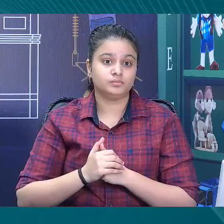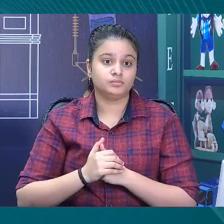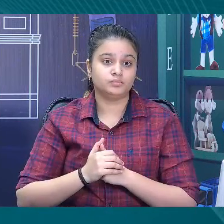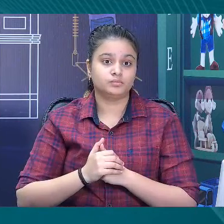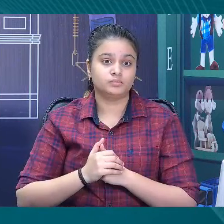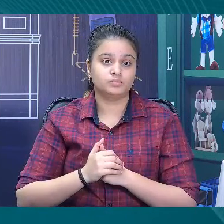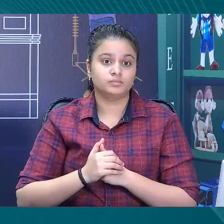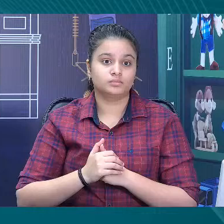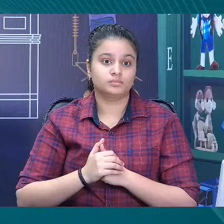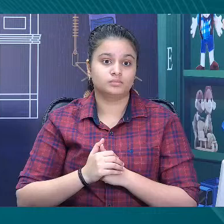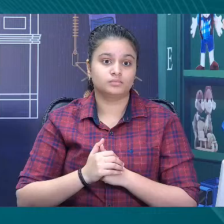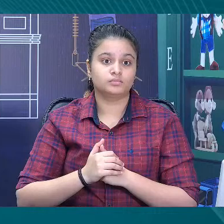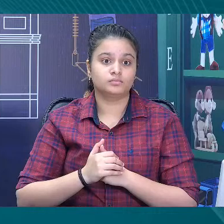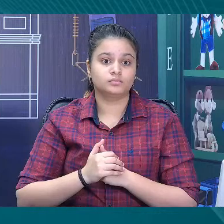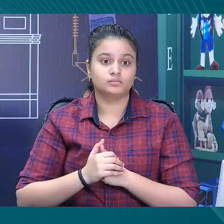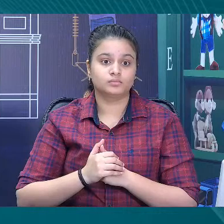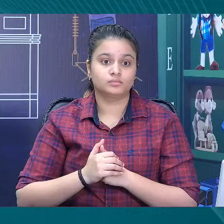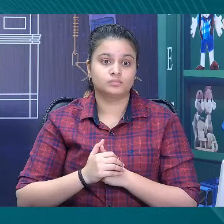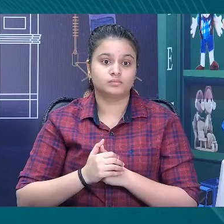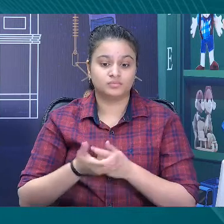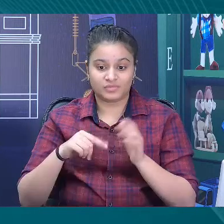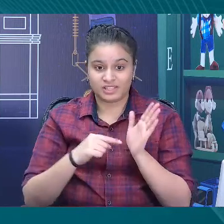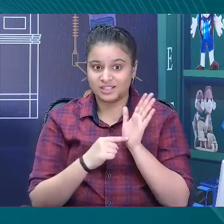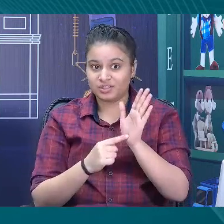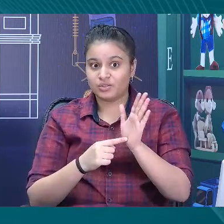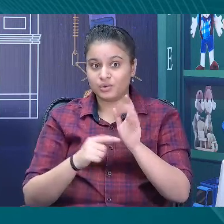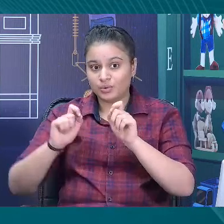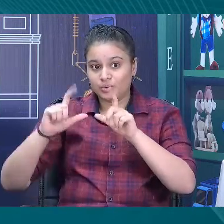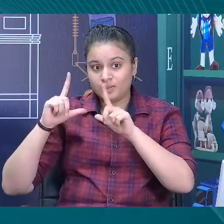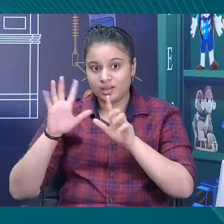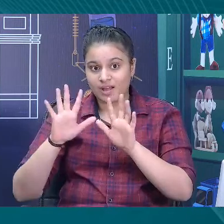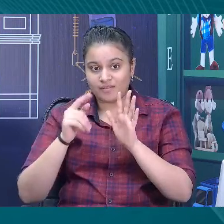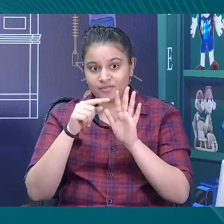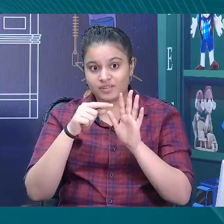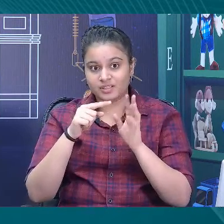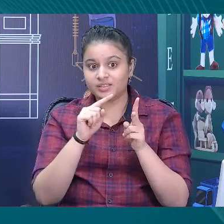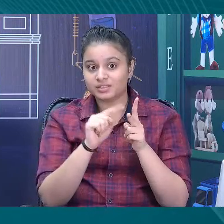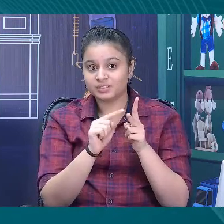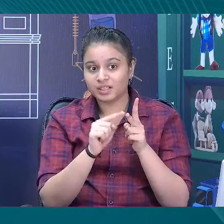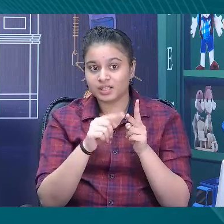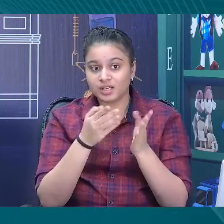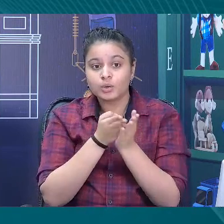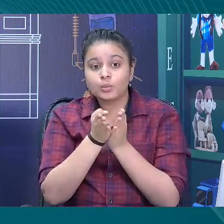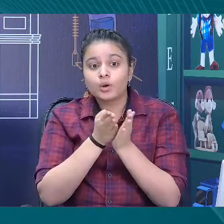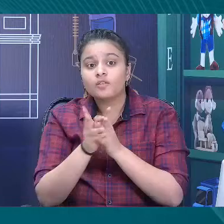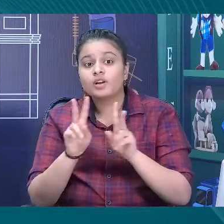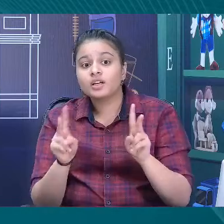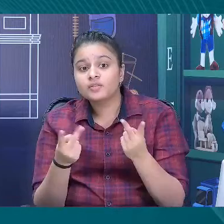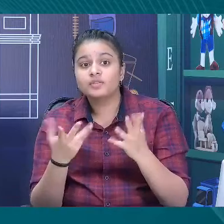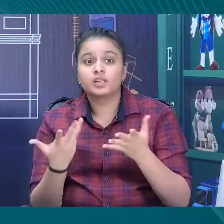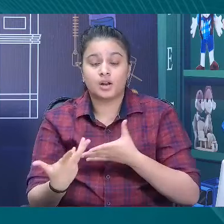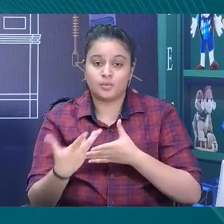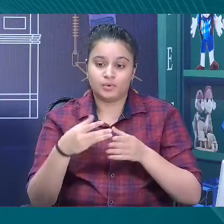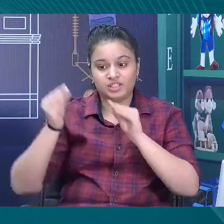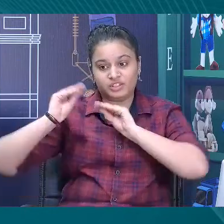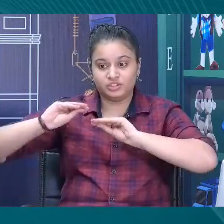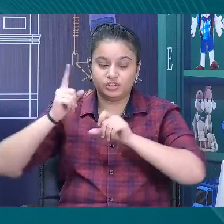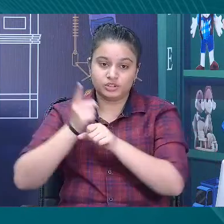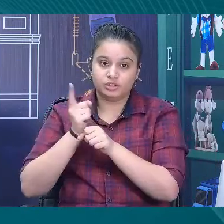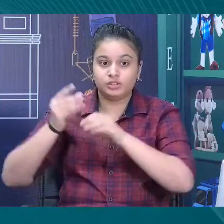kind of, that is in the second thing of representation, different ways that the child will perceive what you are